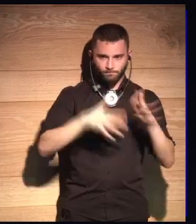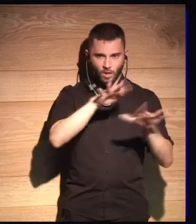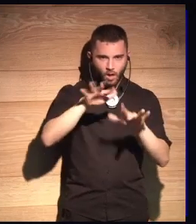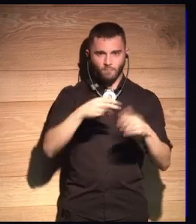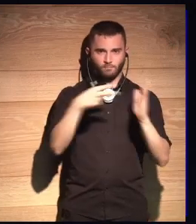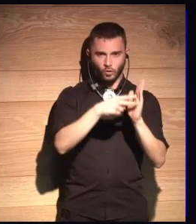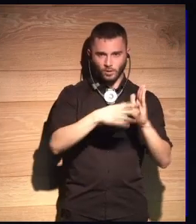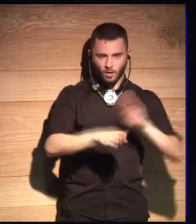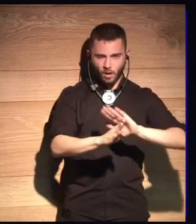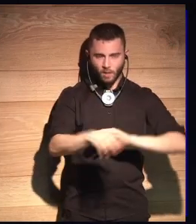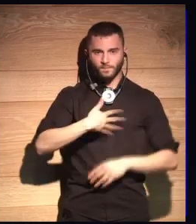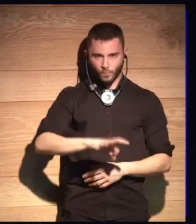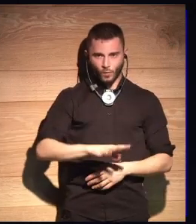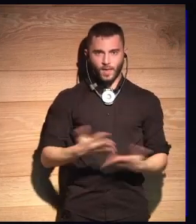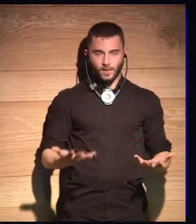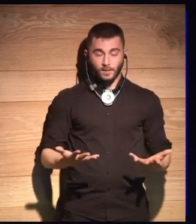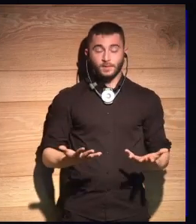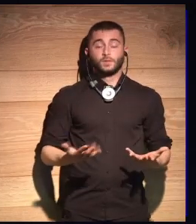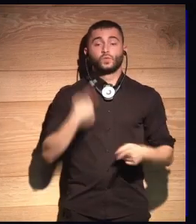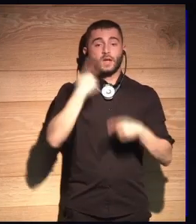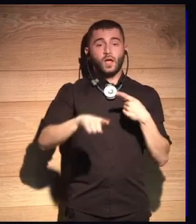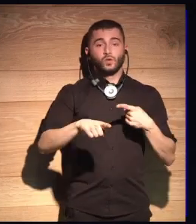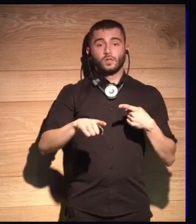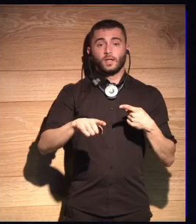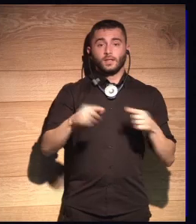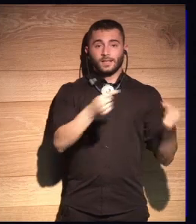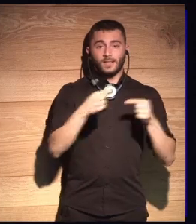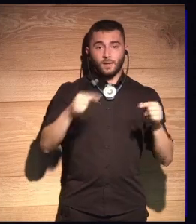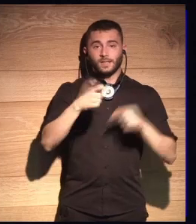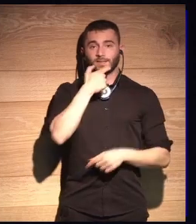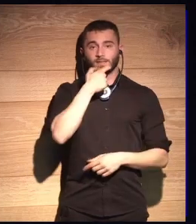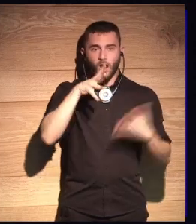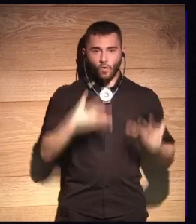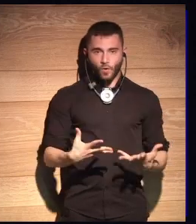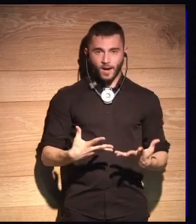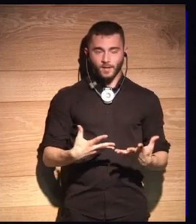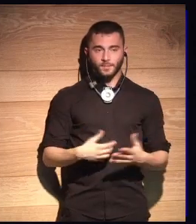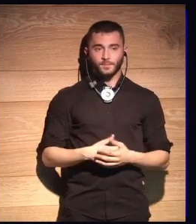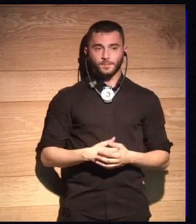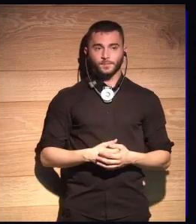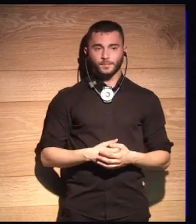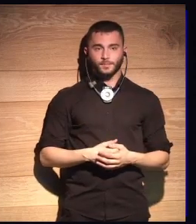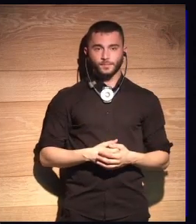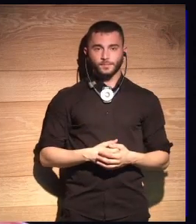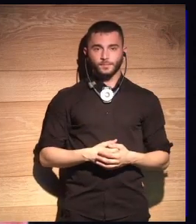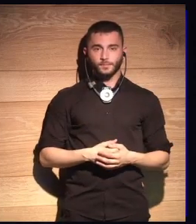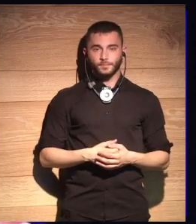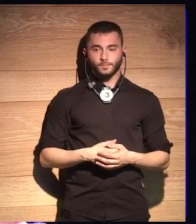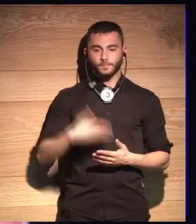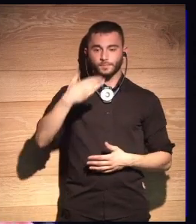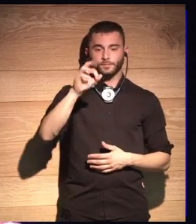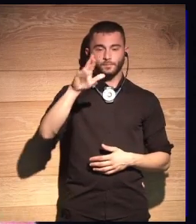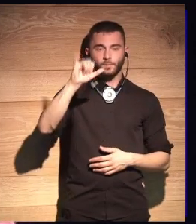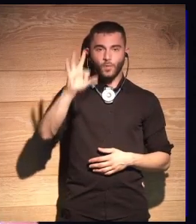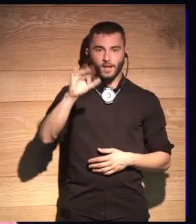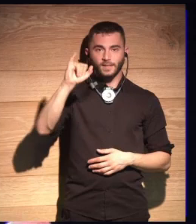that we have this debate going on in the UK at the moment about how to report on Boris Johnson, which there was the similar one